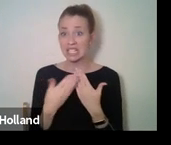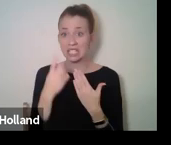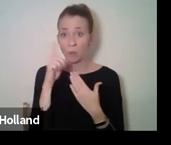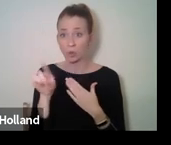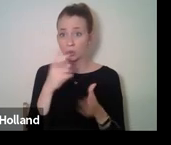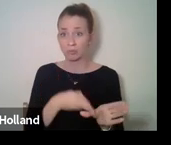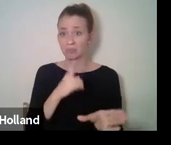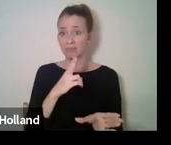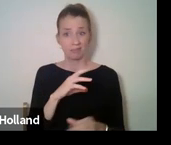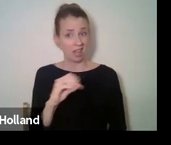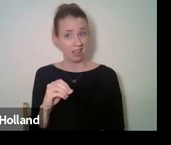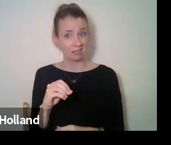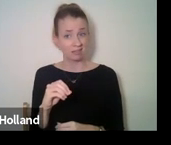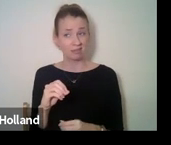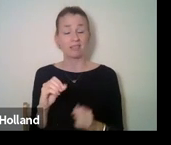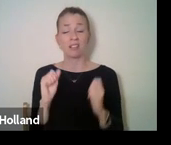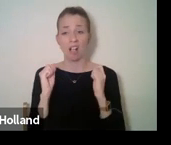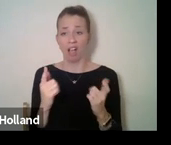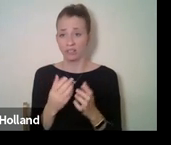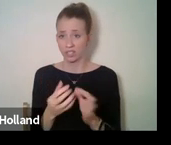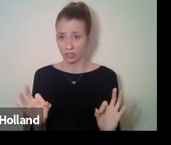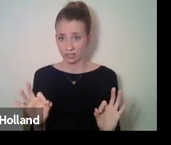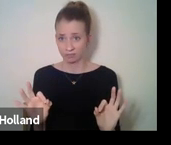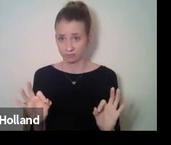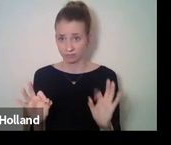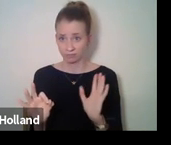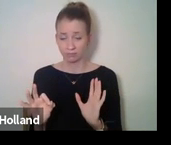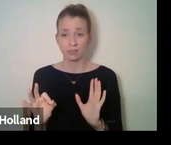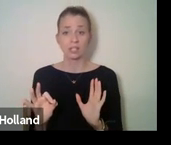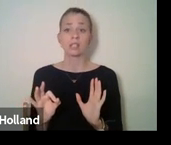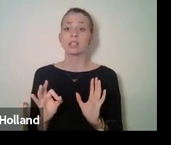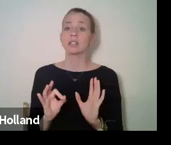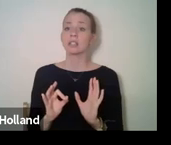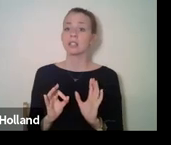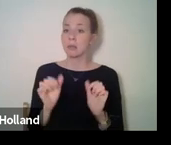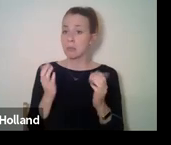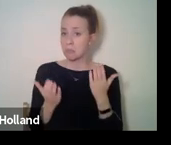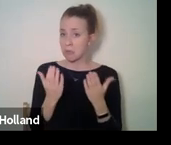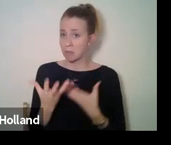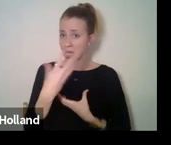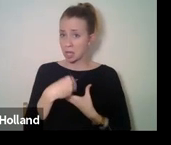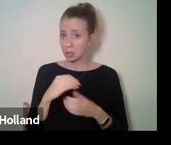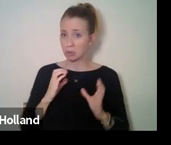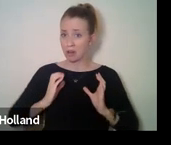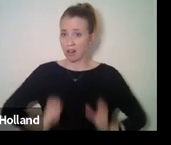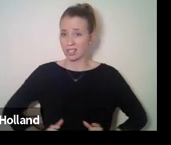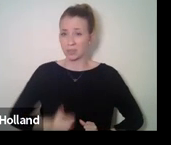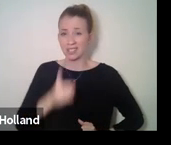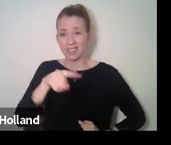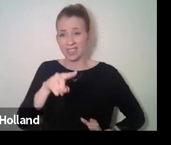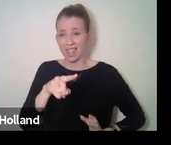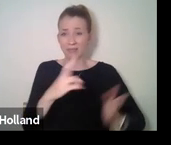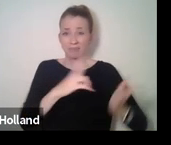free. It may include customers already contracted with ESCOs on an